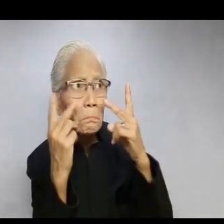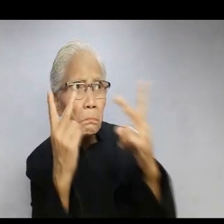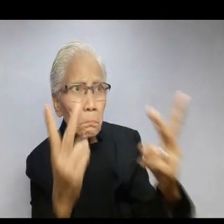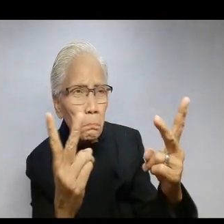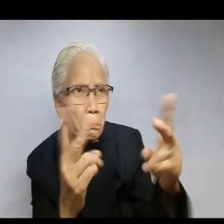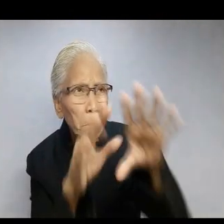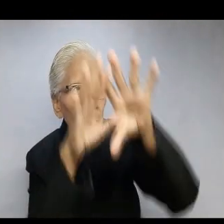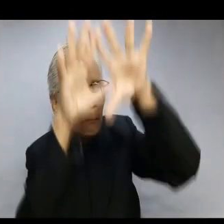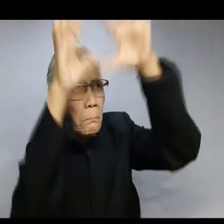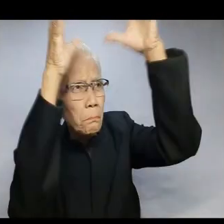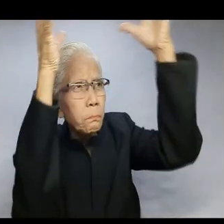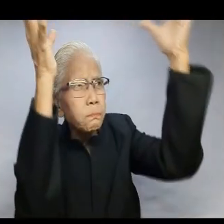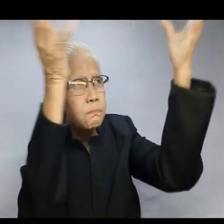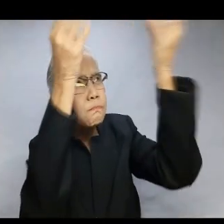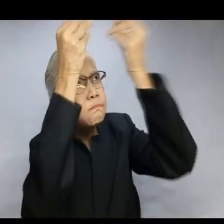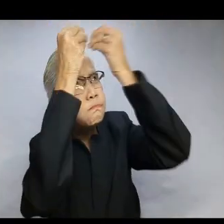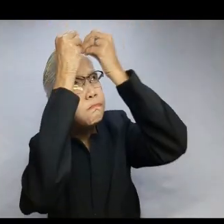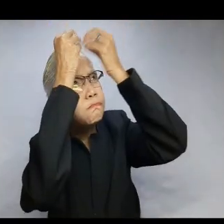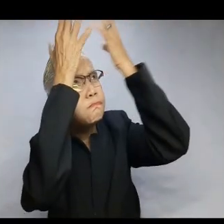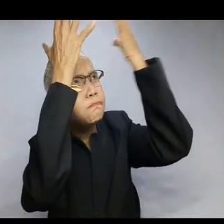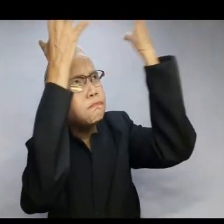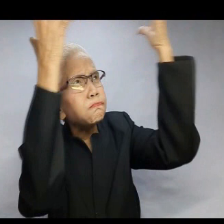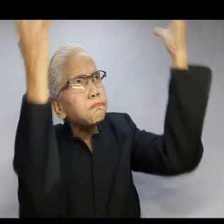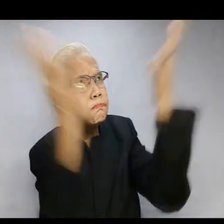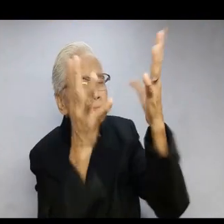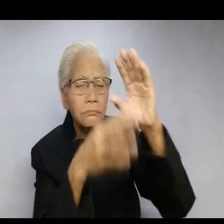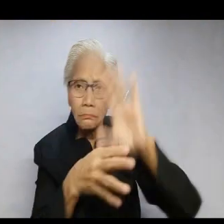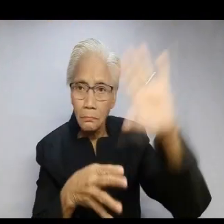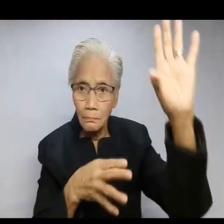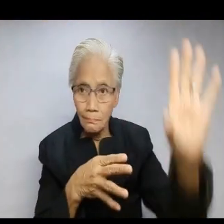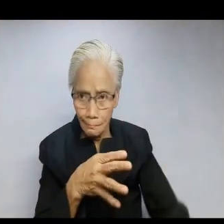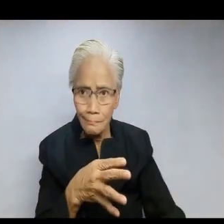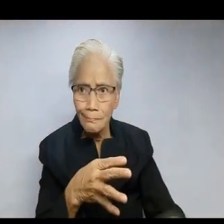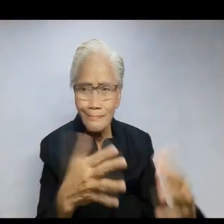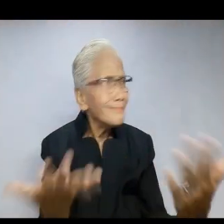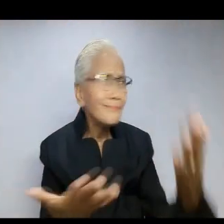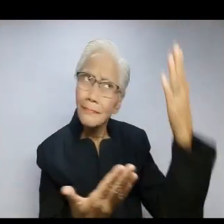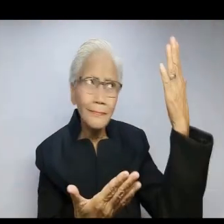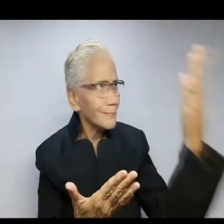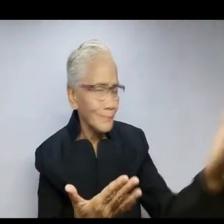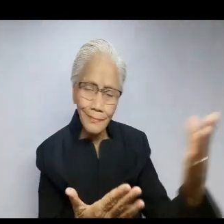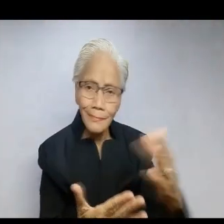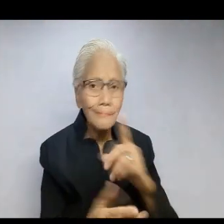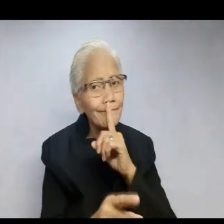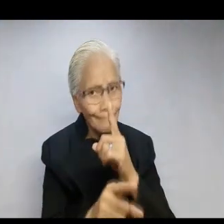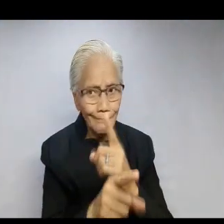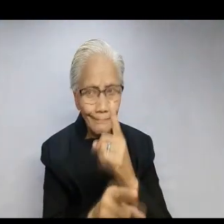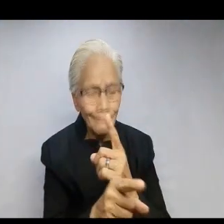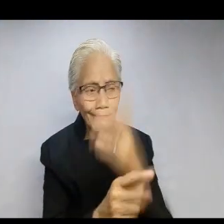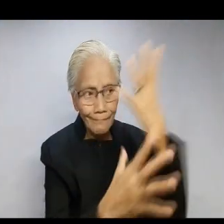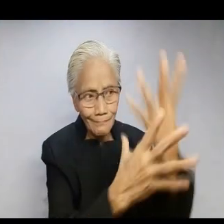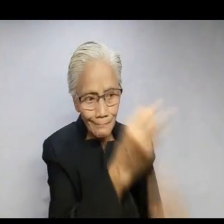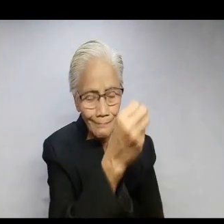Remember, He sees the big picture, and He completes it. He is, after all, your